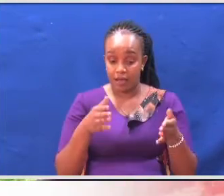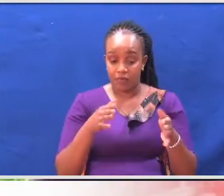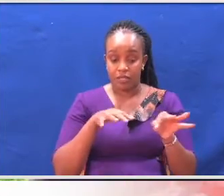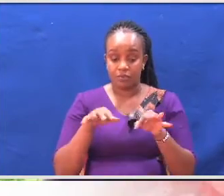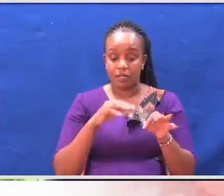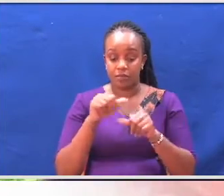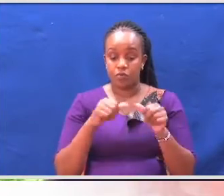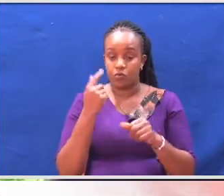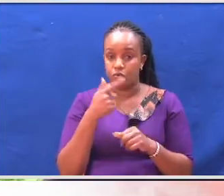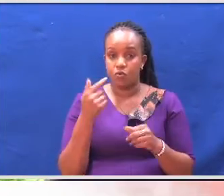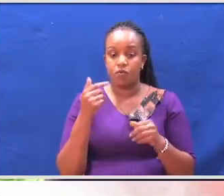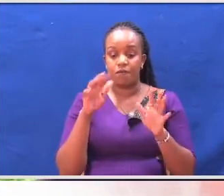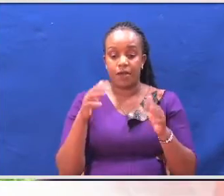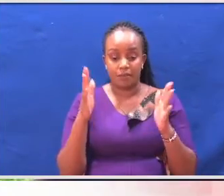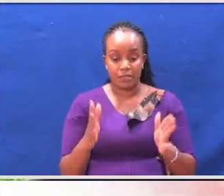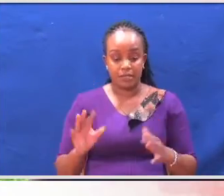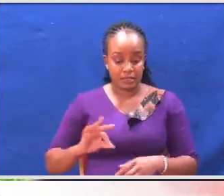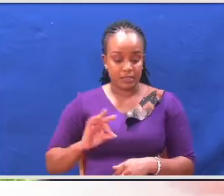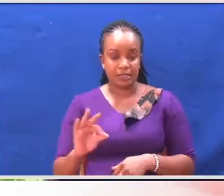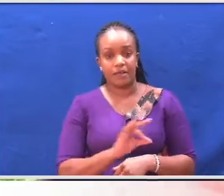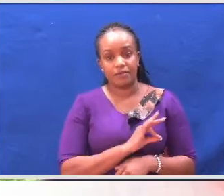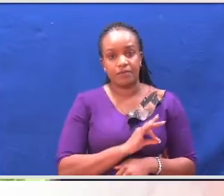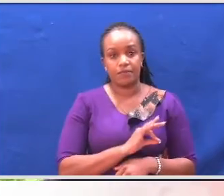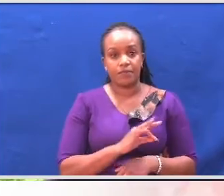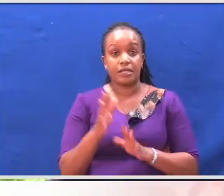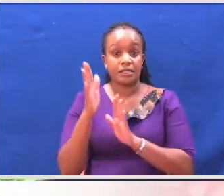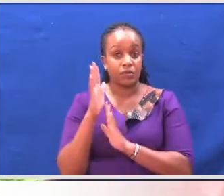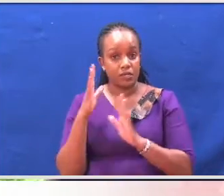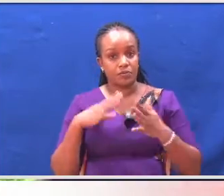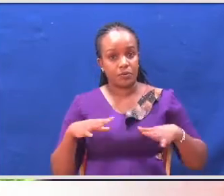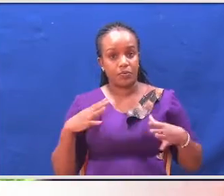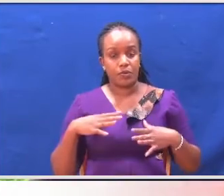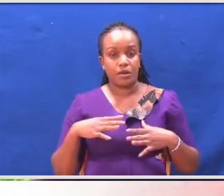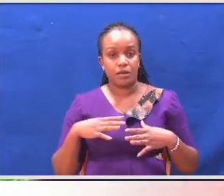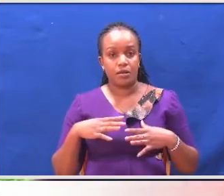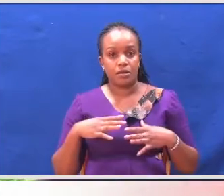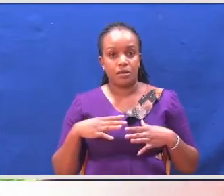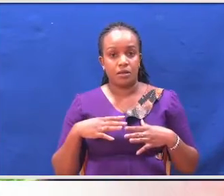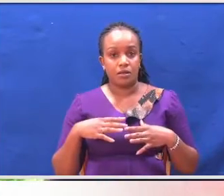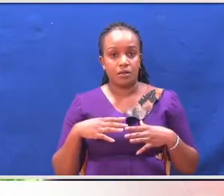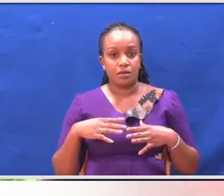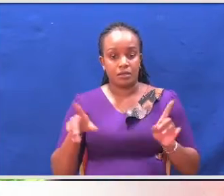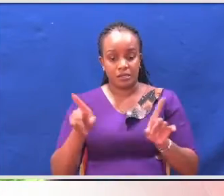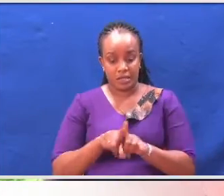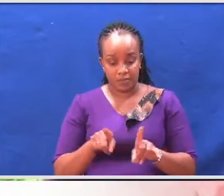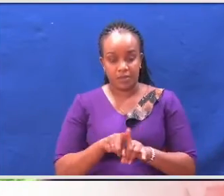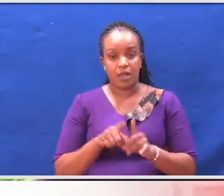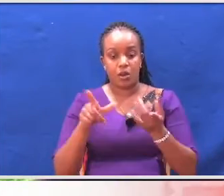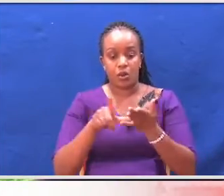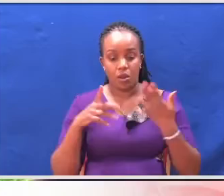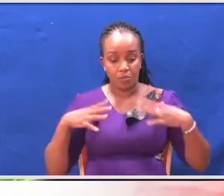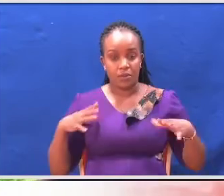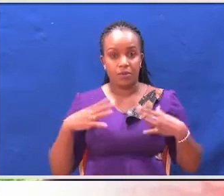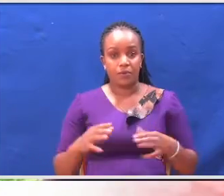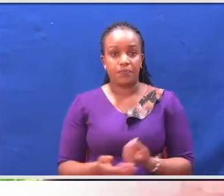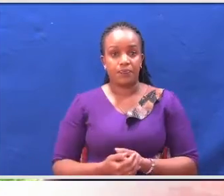we are talking about staff, we are talking about secured creditors, and we are talking about unsecured creditors.